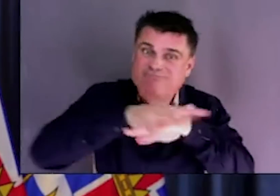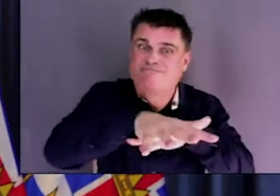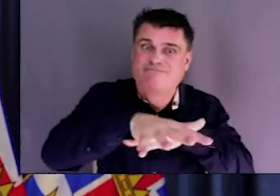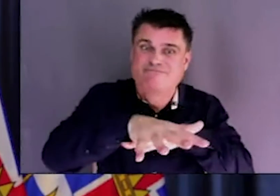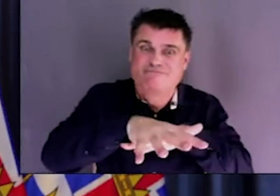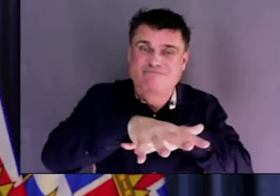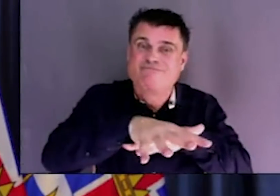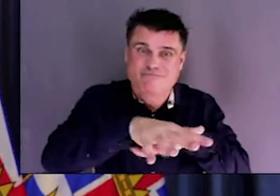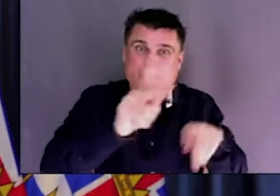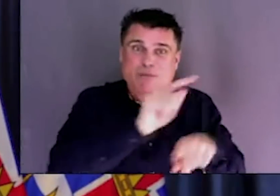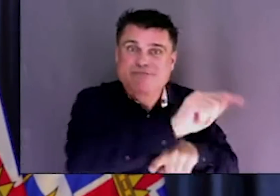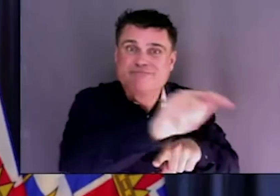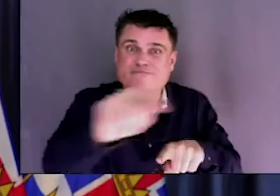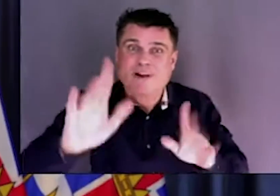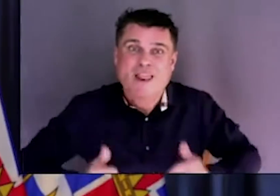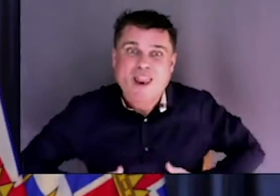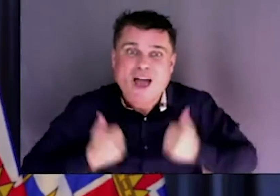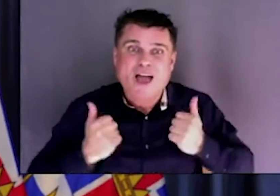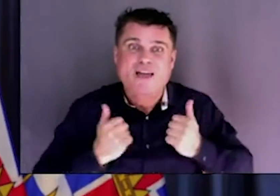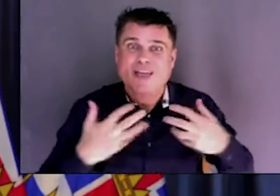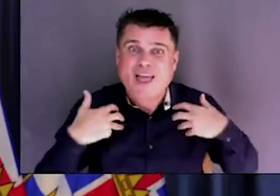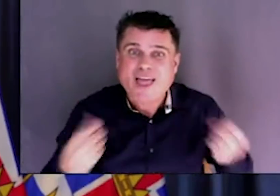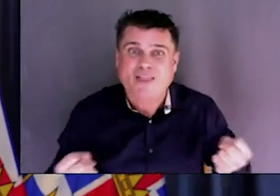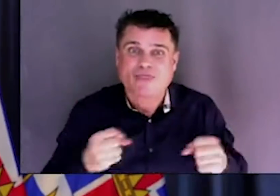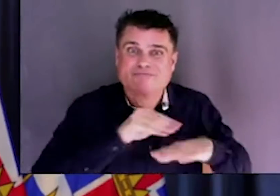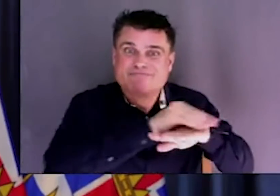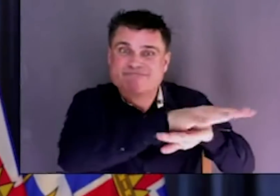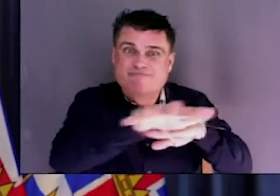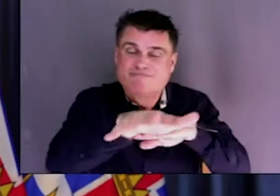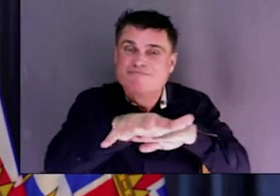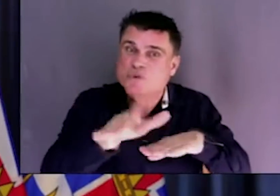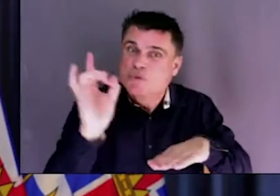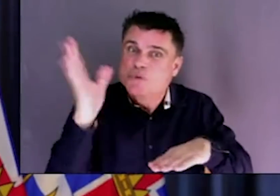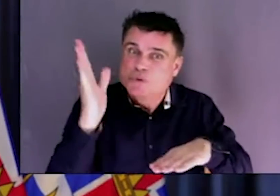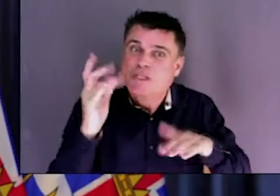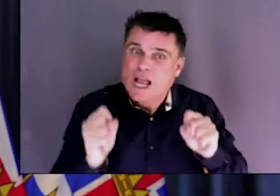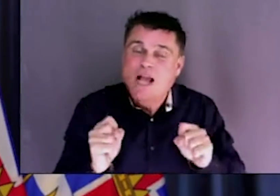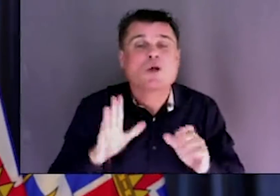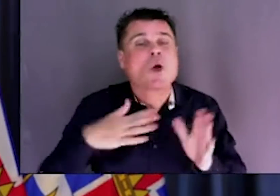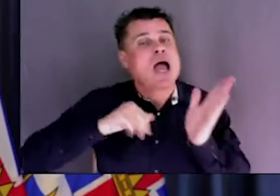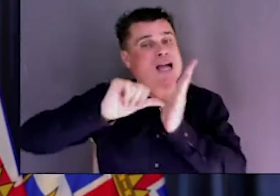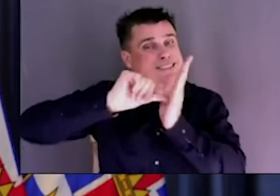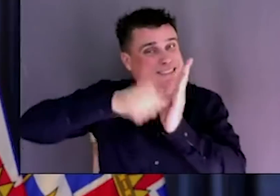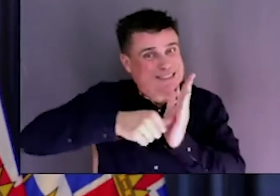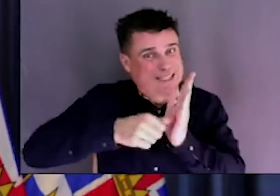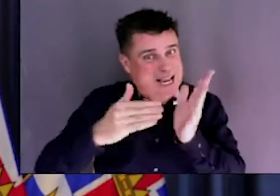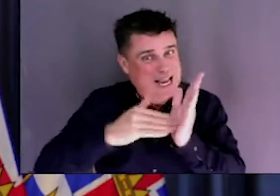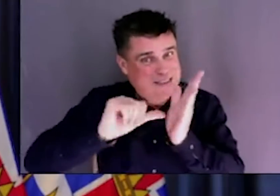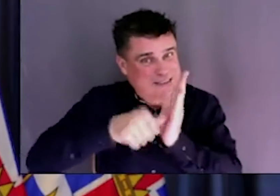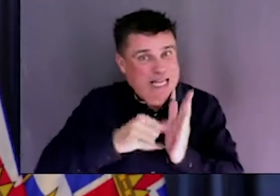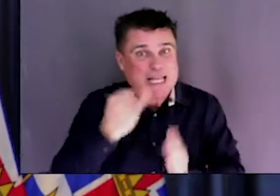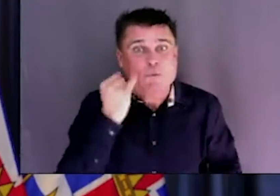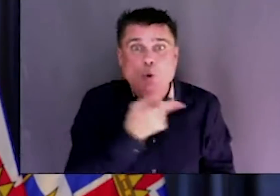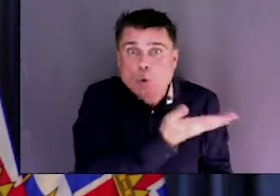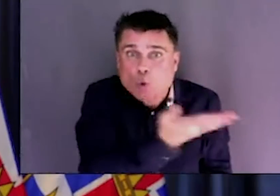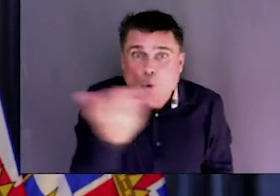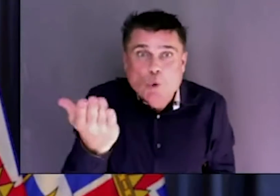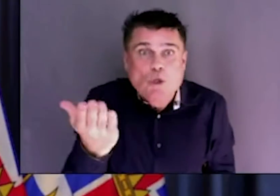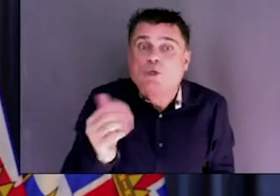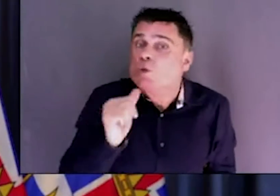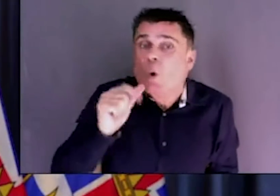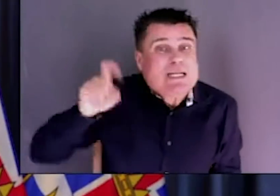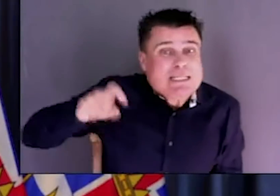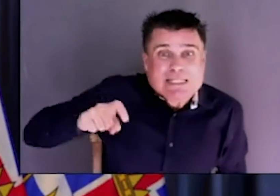happy to have the opportunity to say it again today. If you don't need to travel, you shouldn't be traveling. Stay in tight,